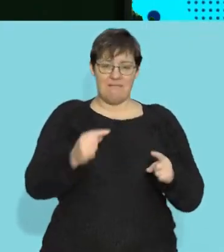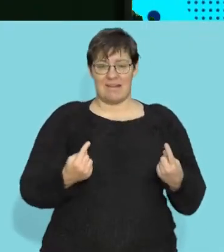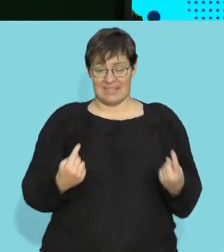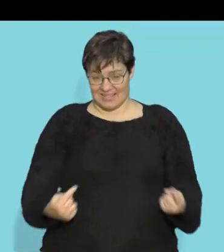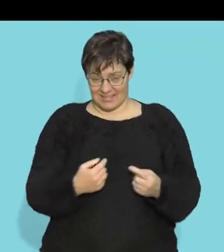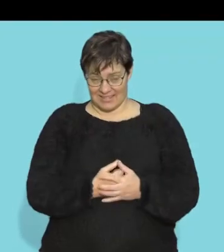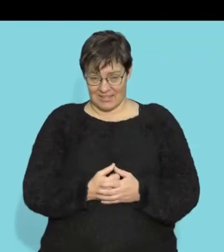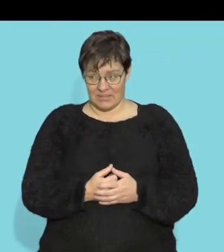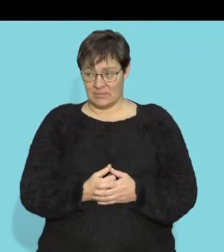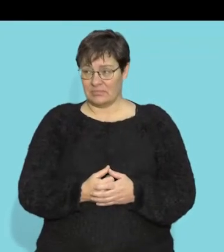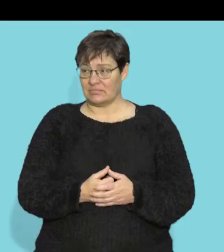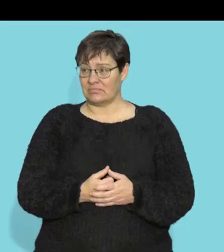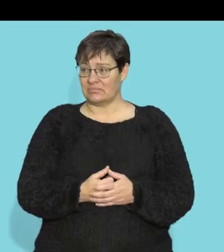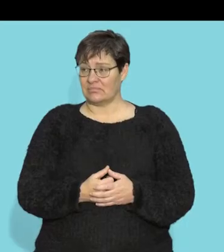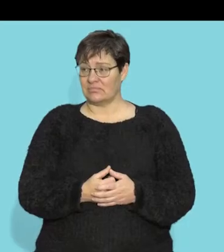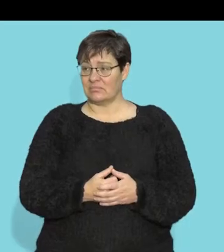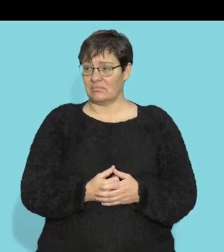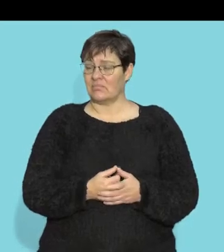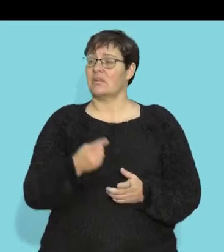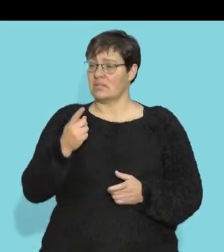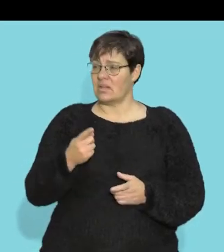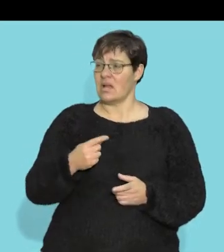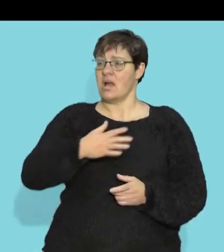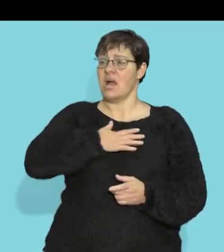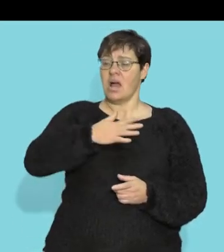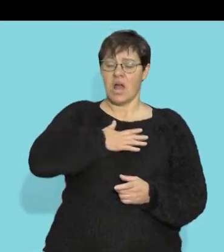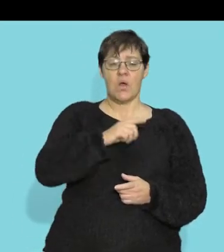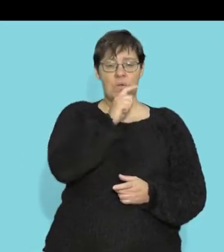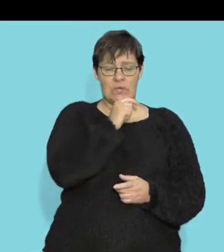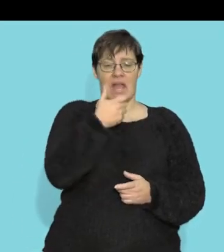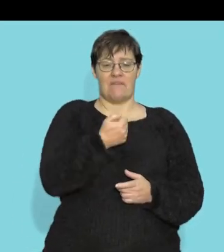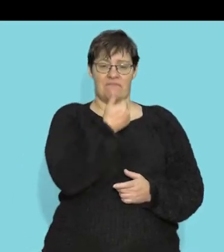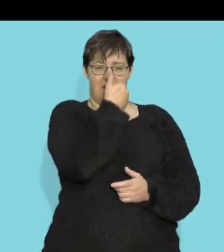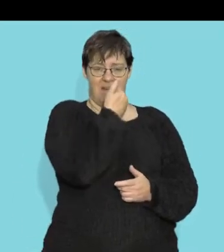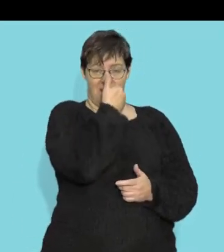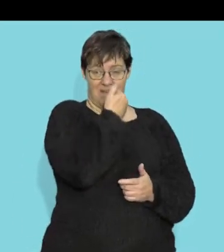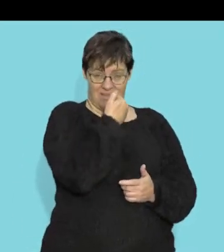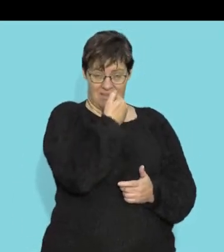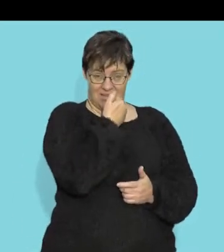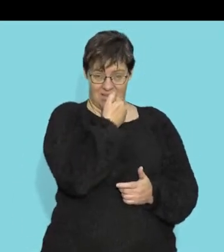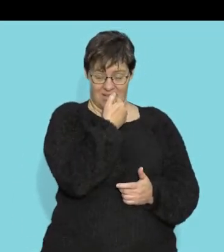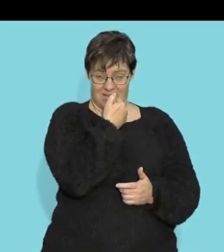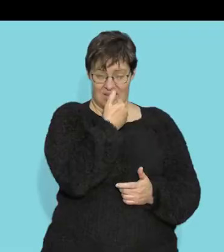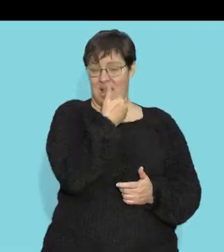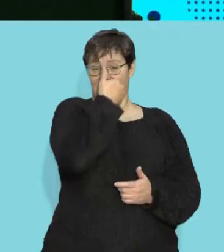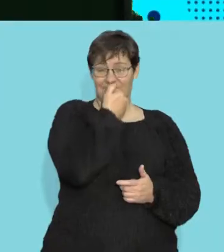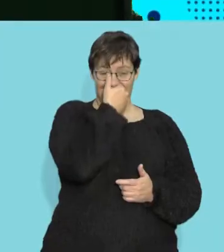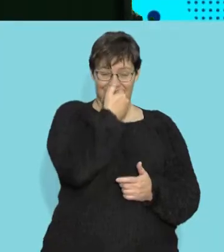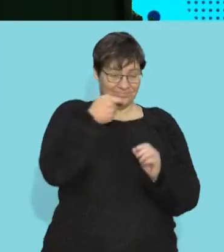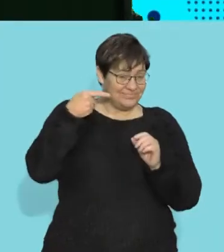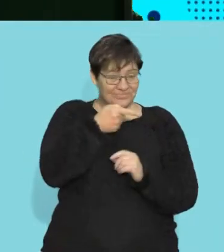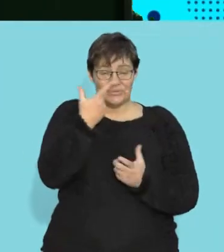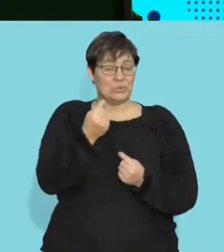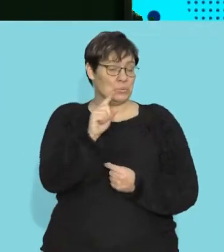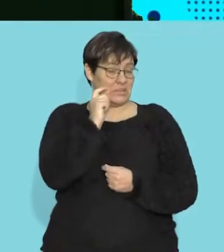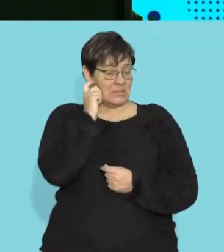normally, right, is asthmatics usually have an inhaler. And what that inhaler is